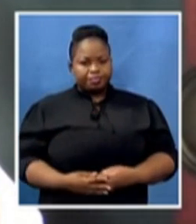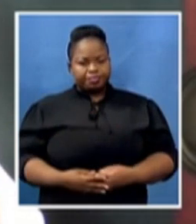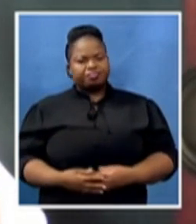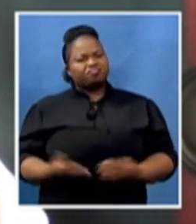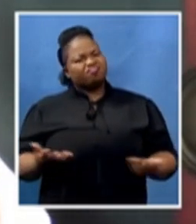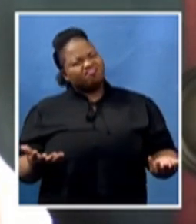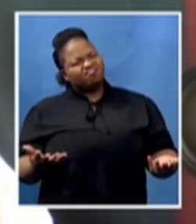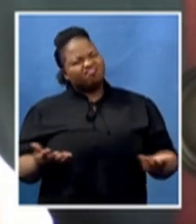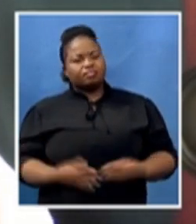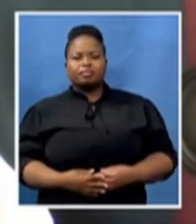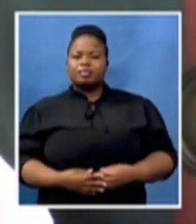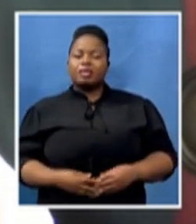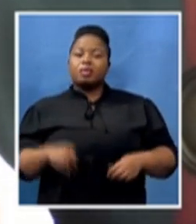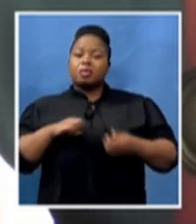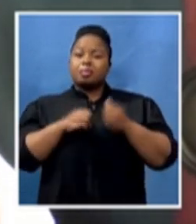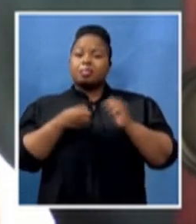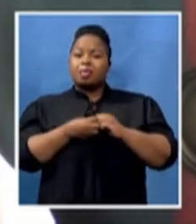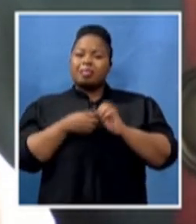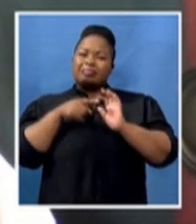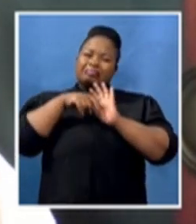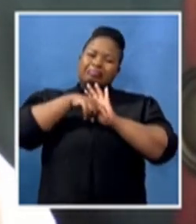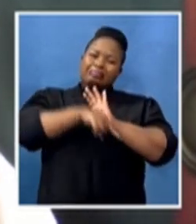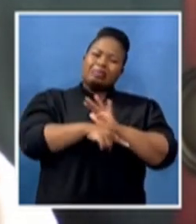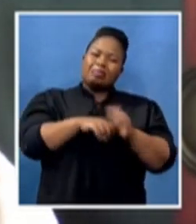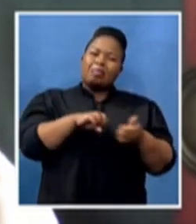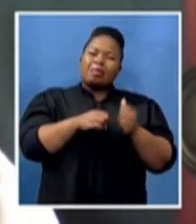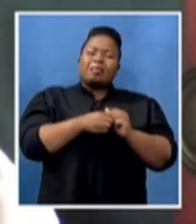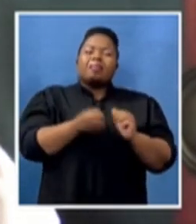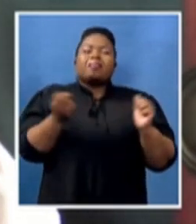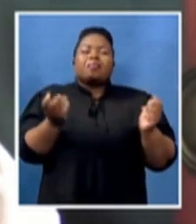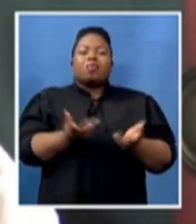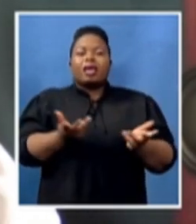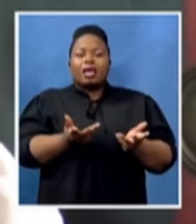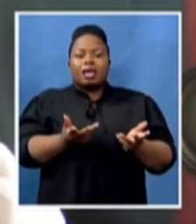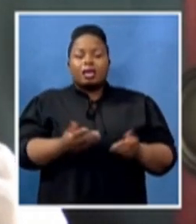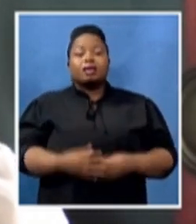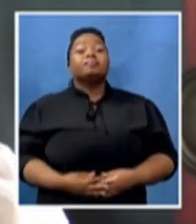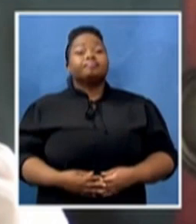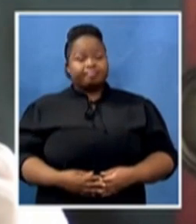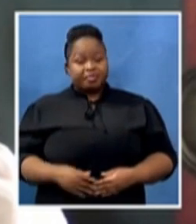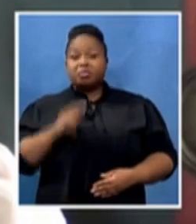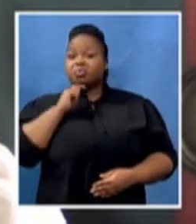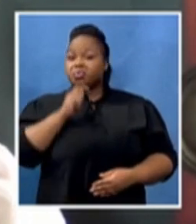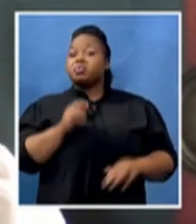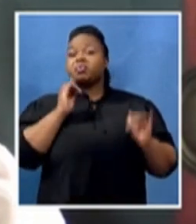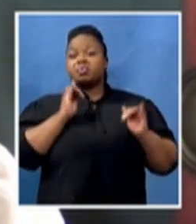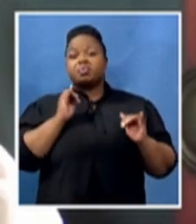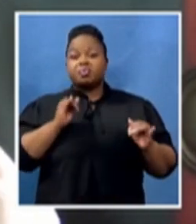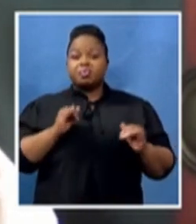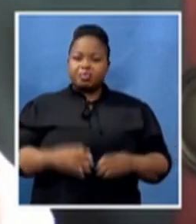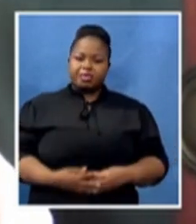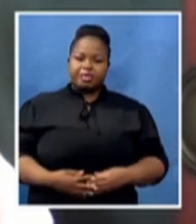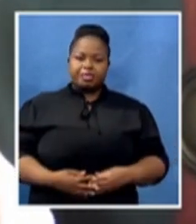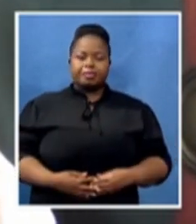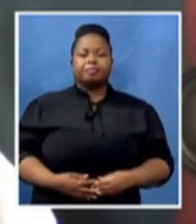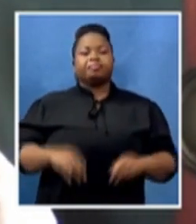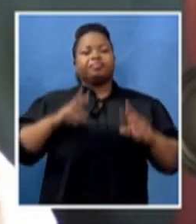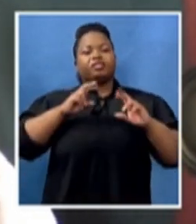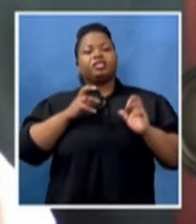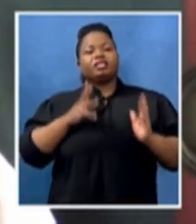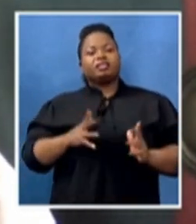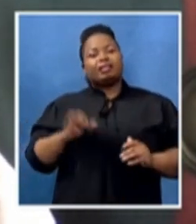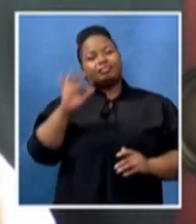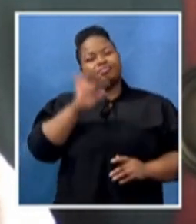The answer is simple. It is very bad. Researchers estimate the levels of South African women who